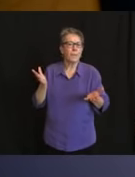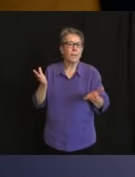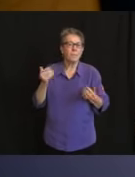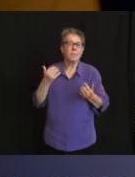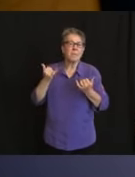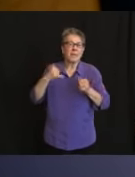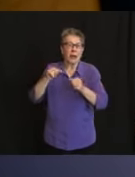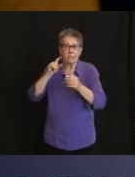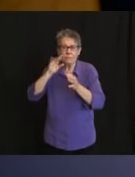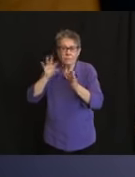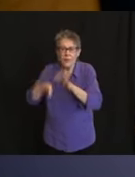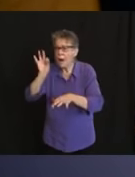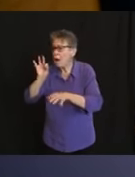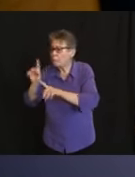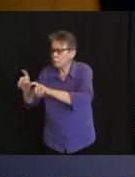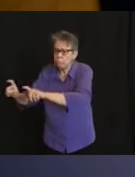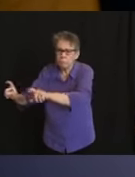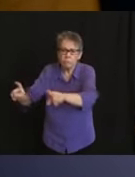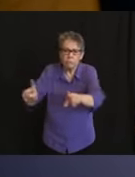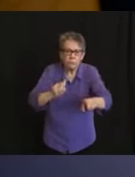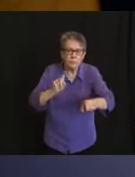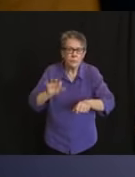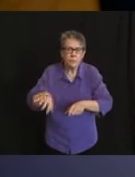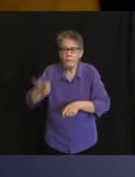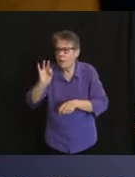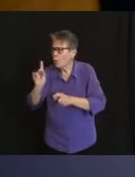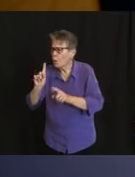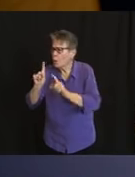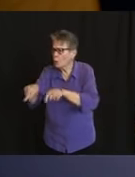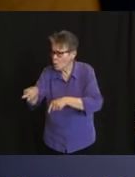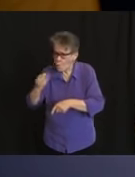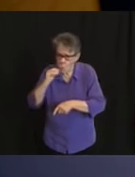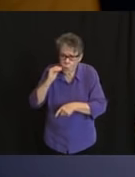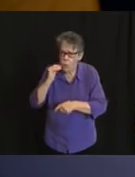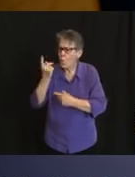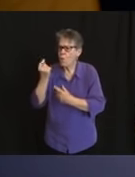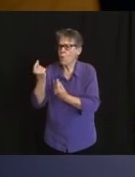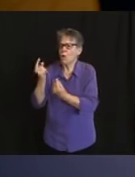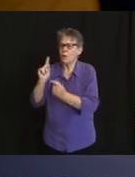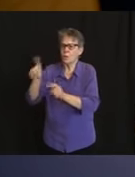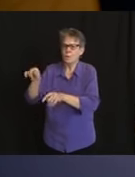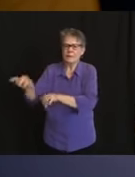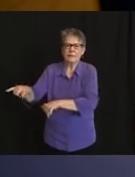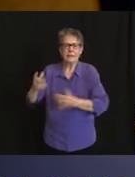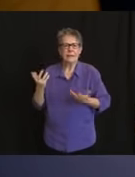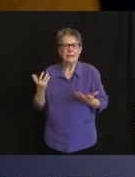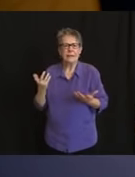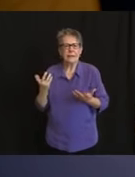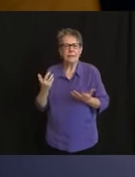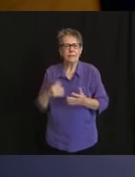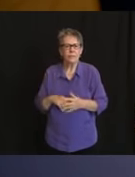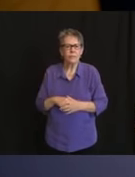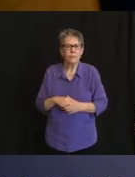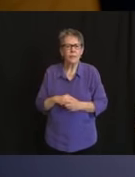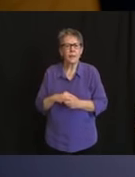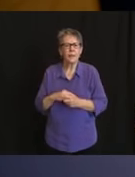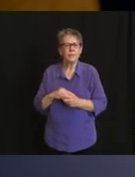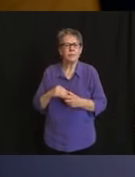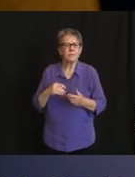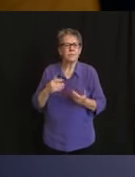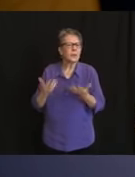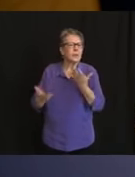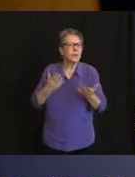down, skilled nursing, nursing home, skilled nursing, rehab, hospice, all of the ones that